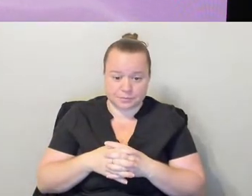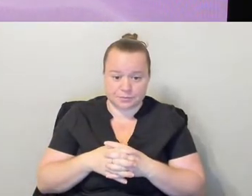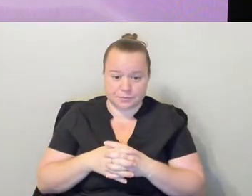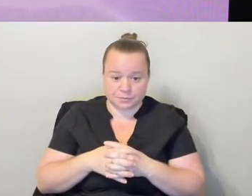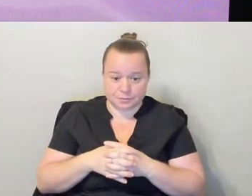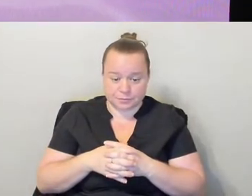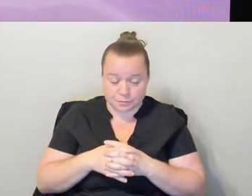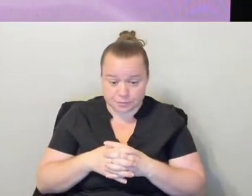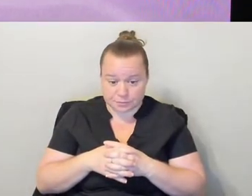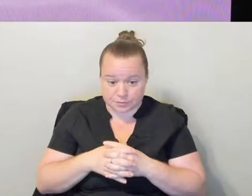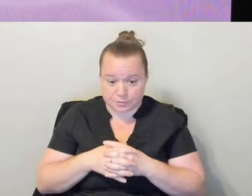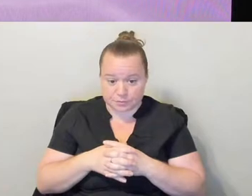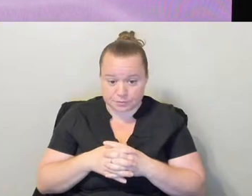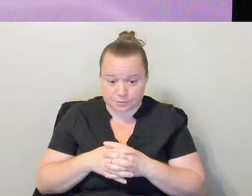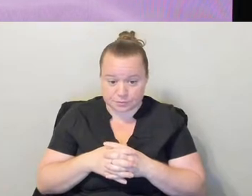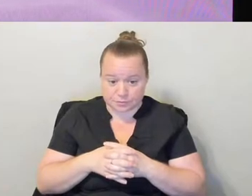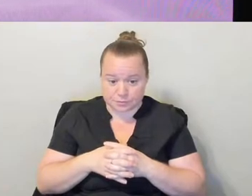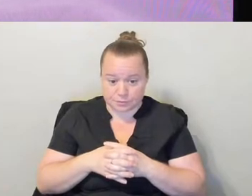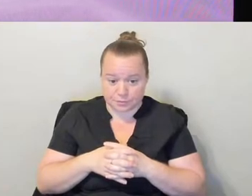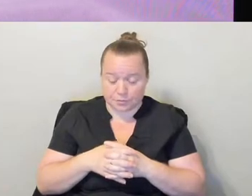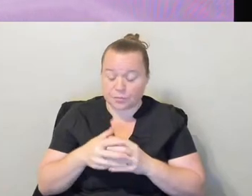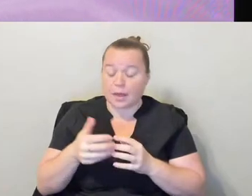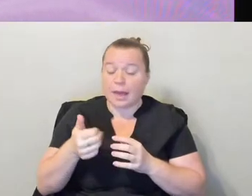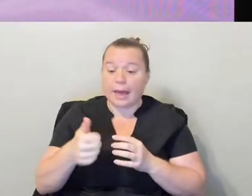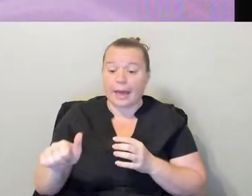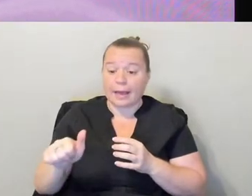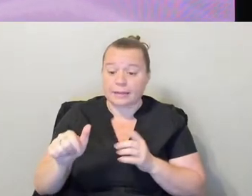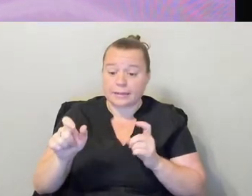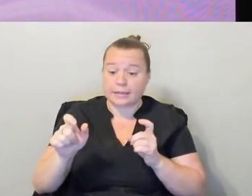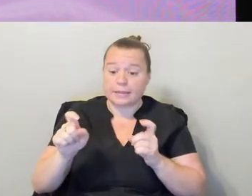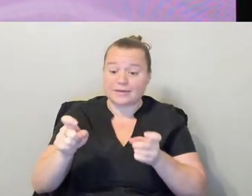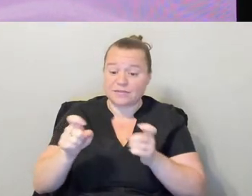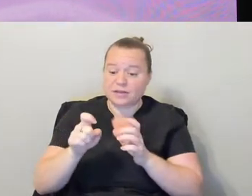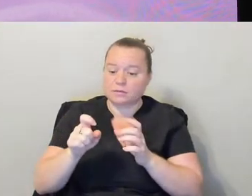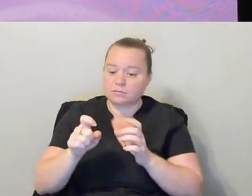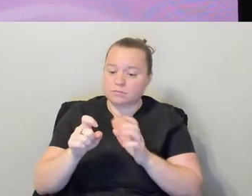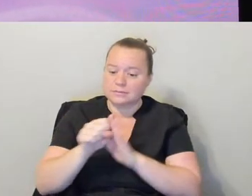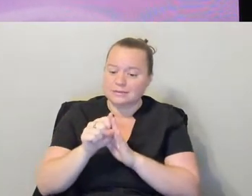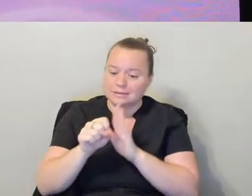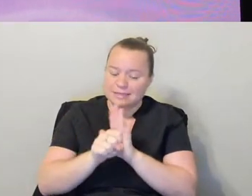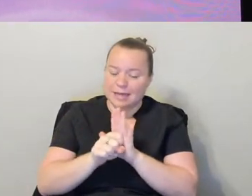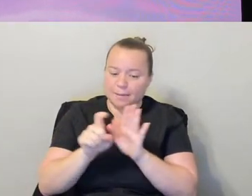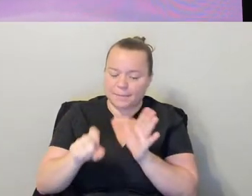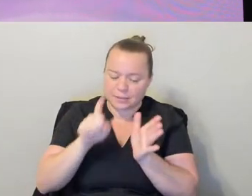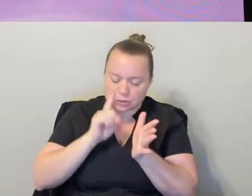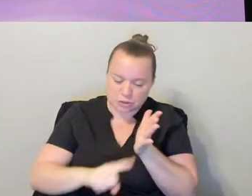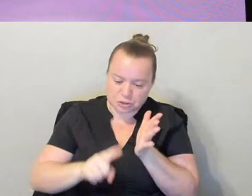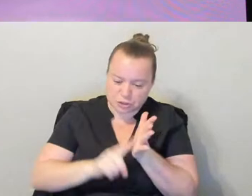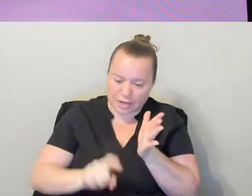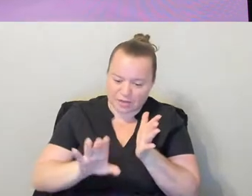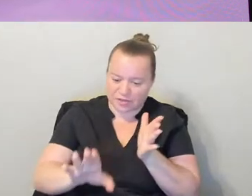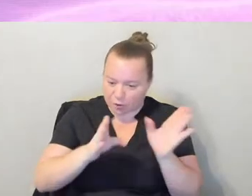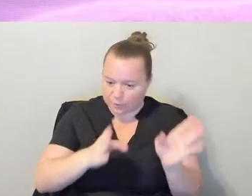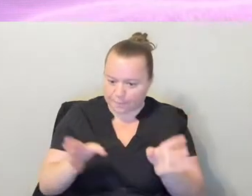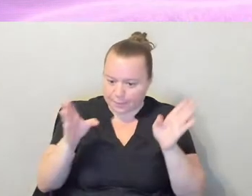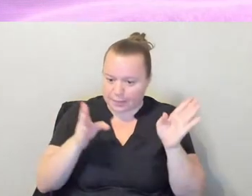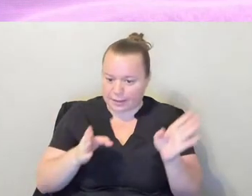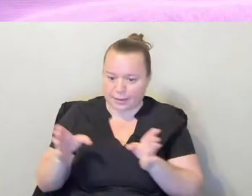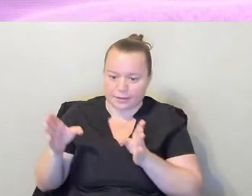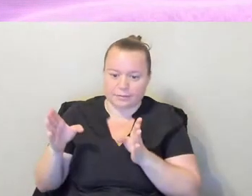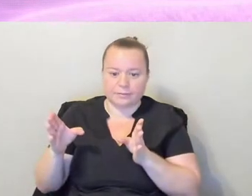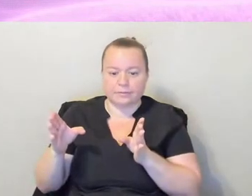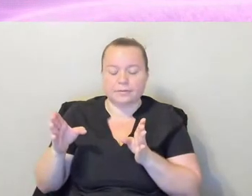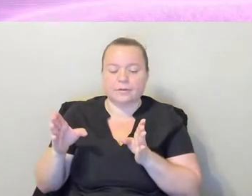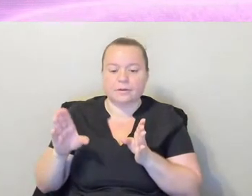no, of a given member state to check the respective plan of the member state they want to check, and they will